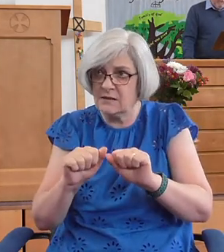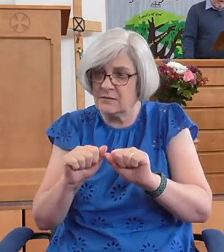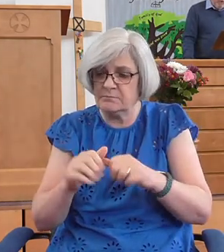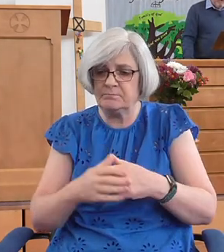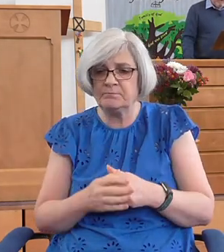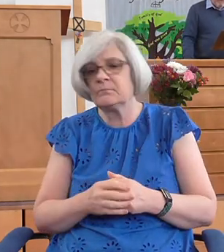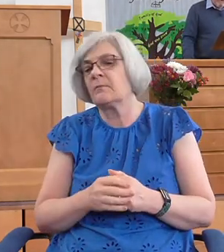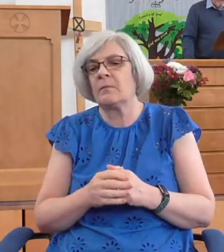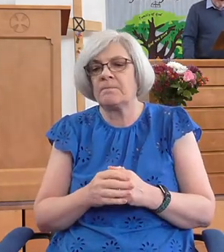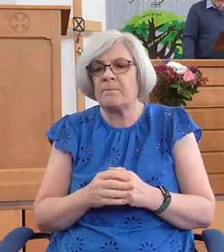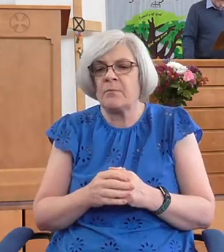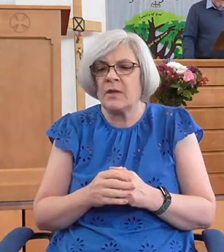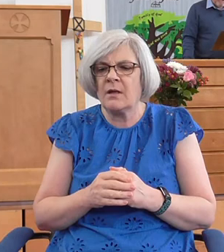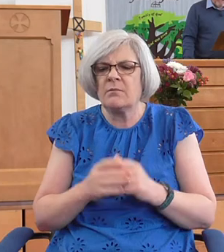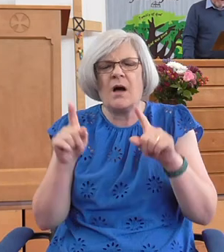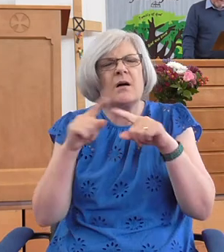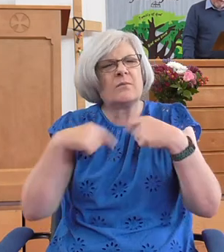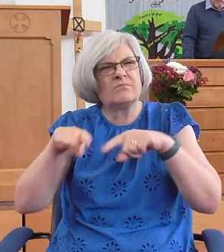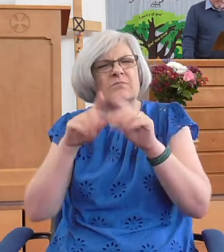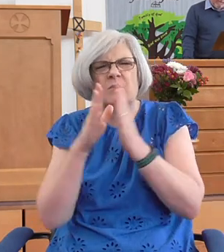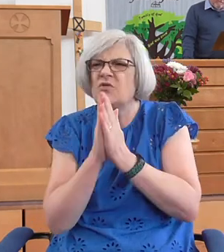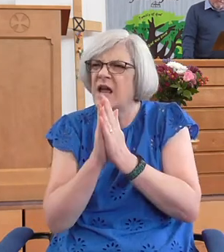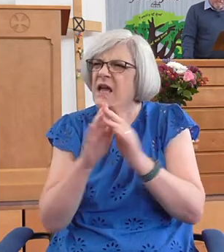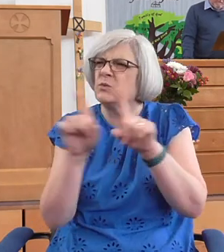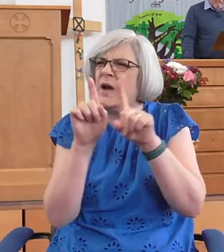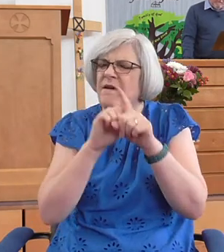But we pray also for spiritual sustenance.